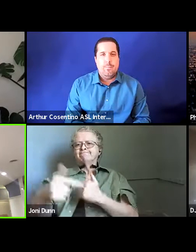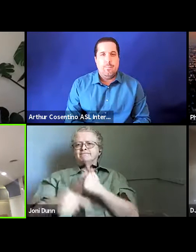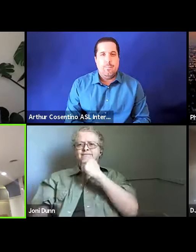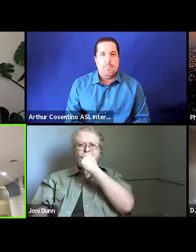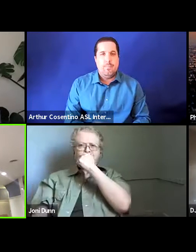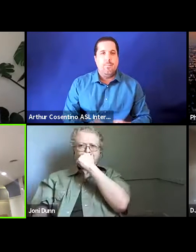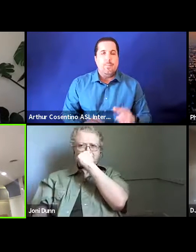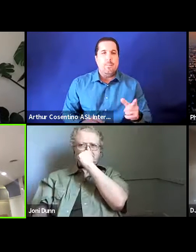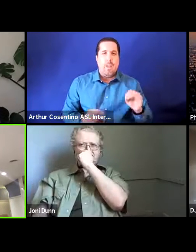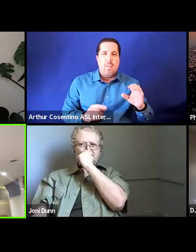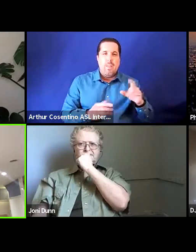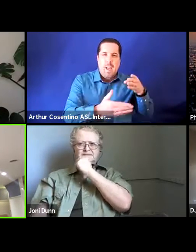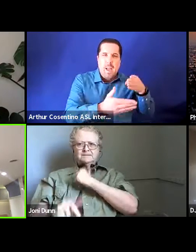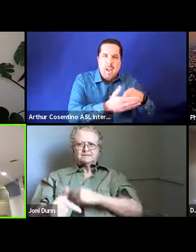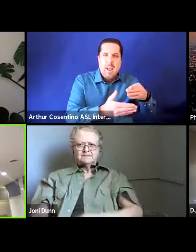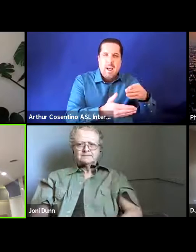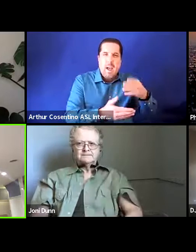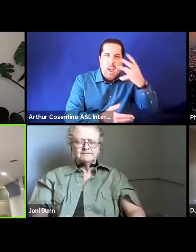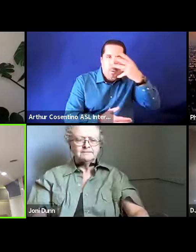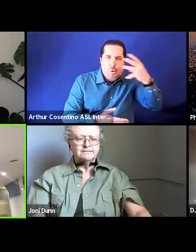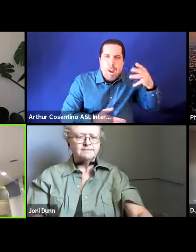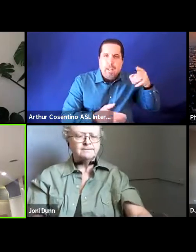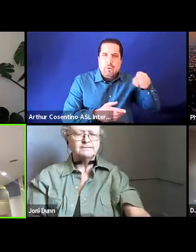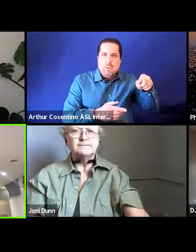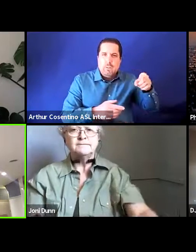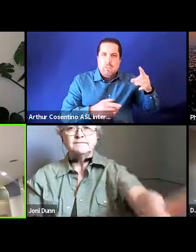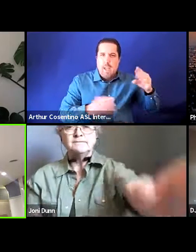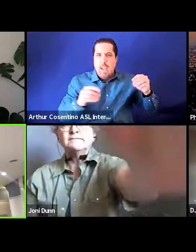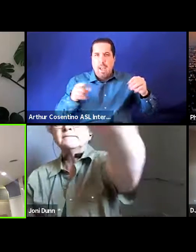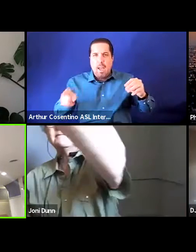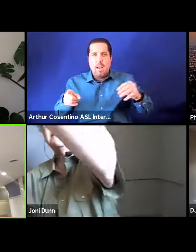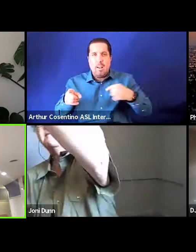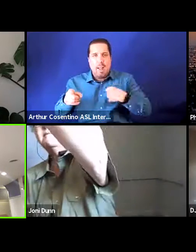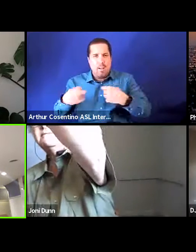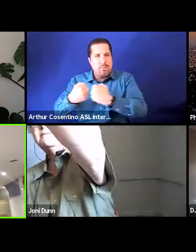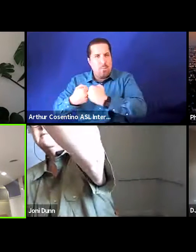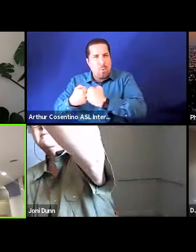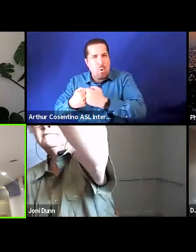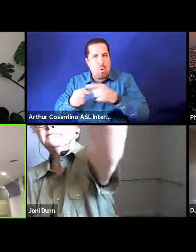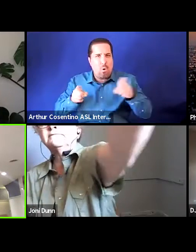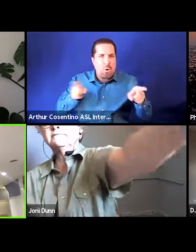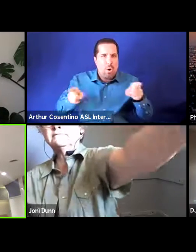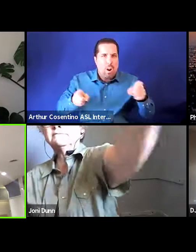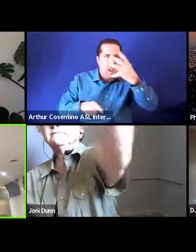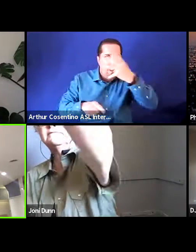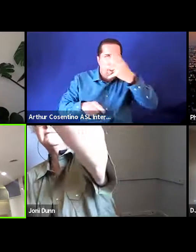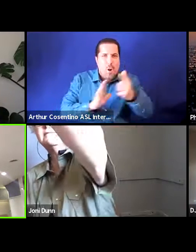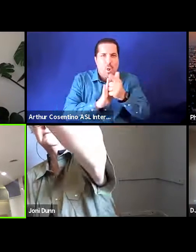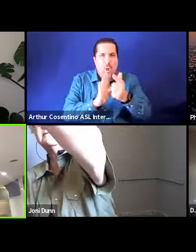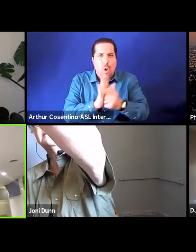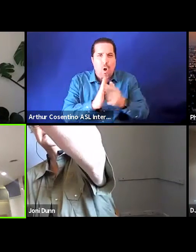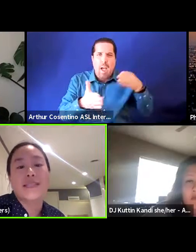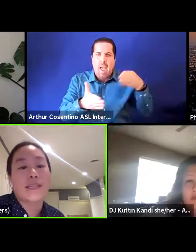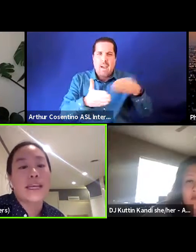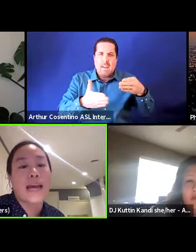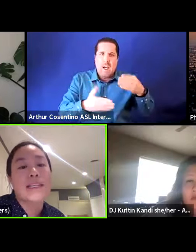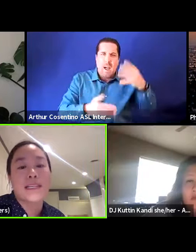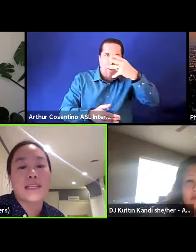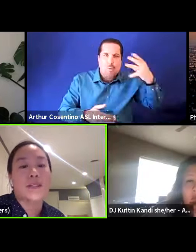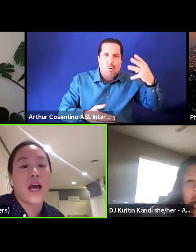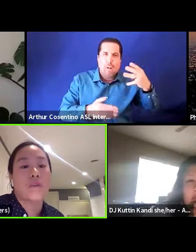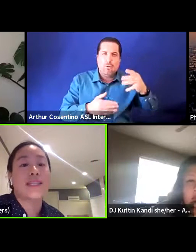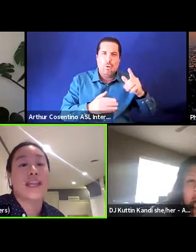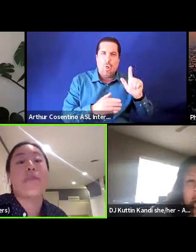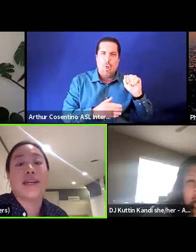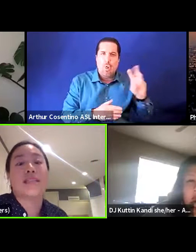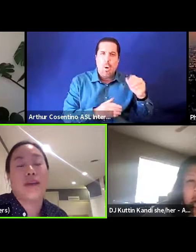and anti-immigration are deeply intertwined, right? And the ways that immigration laws, anti-immigration laws like passed in the